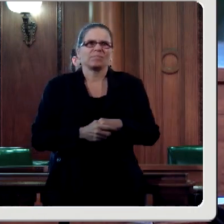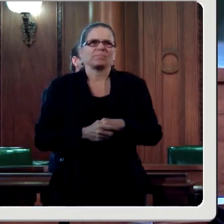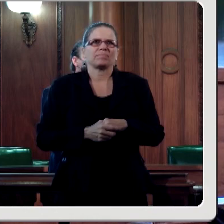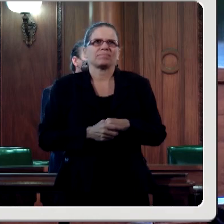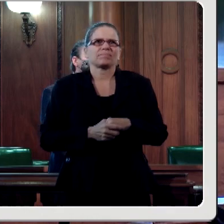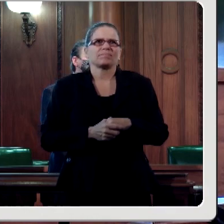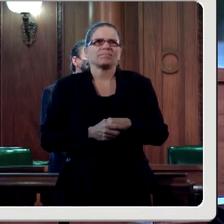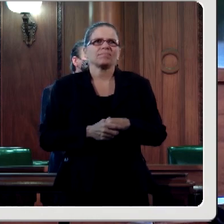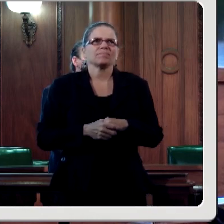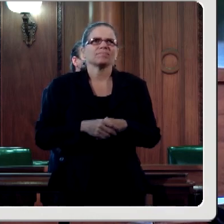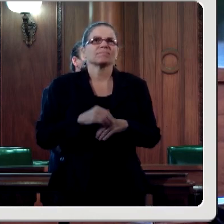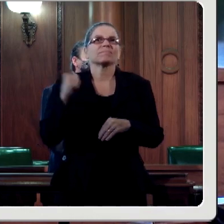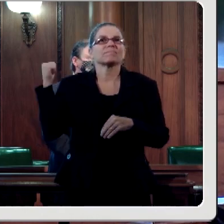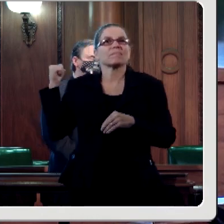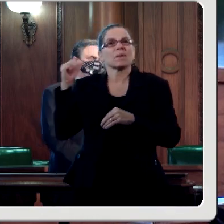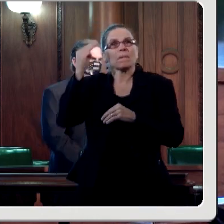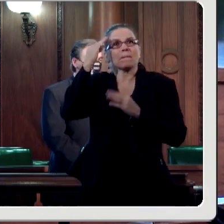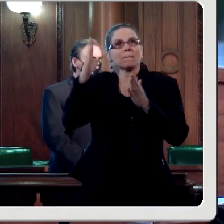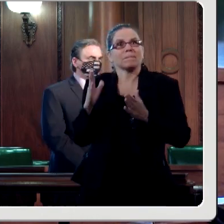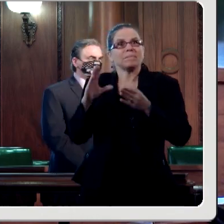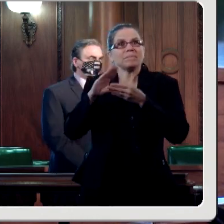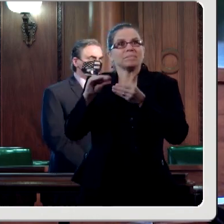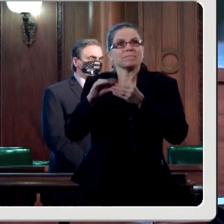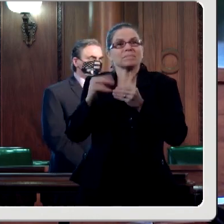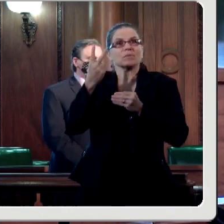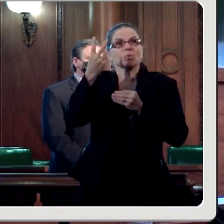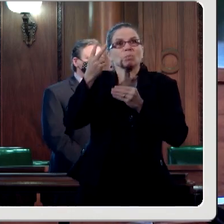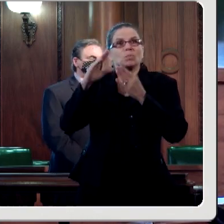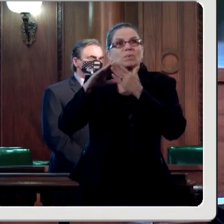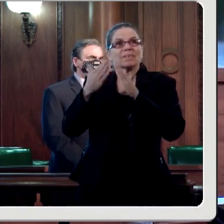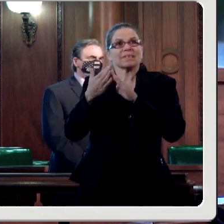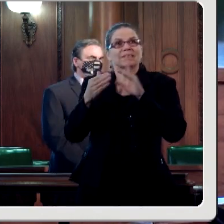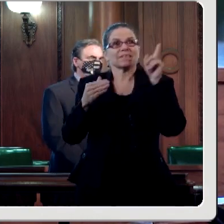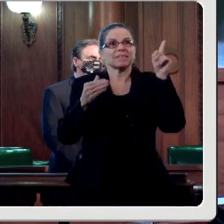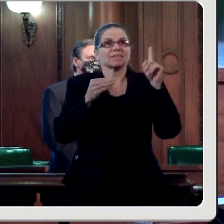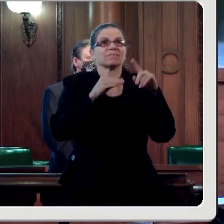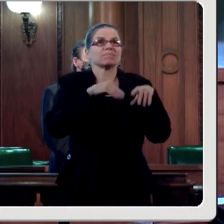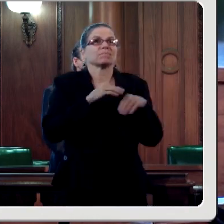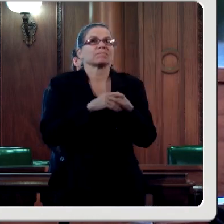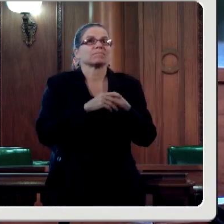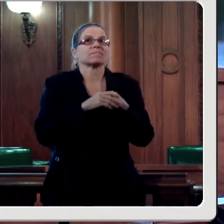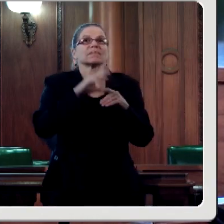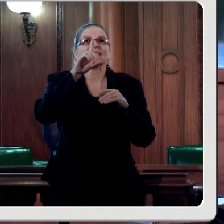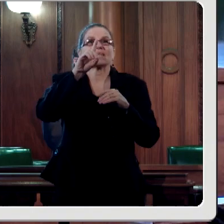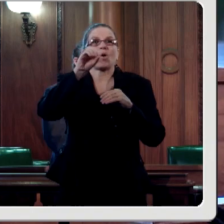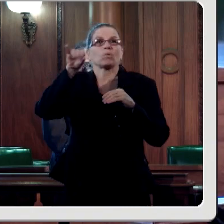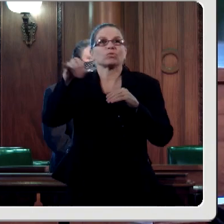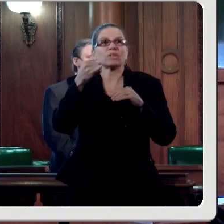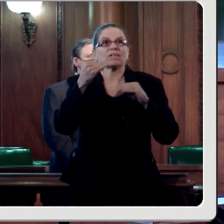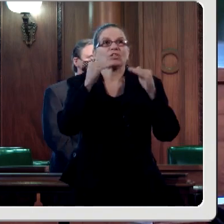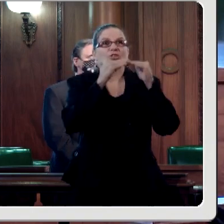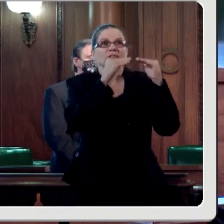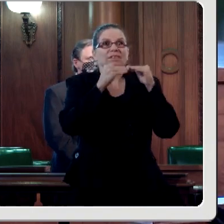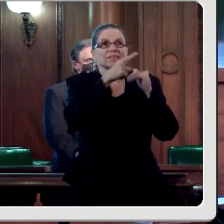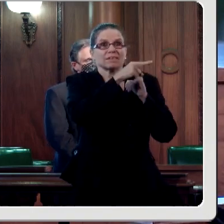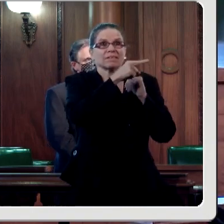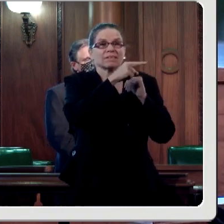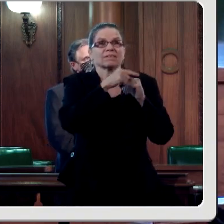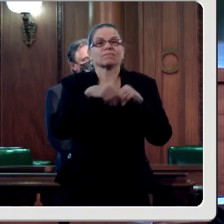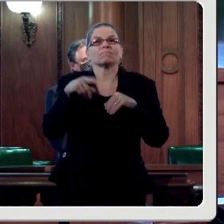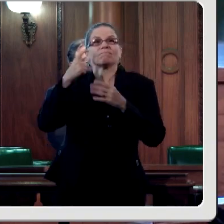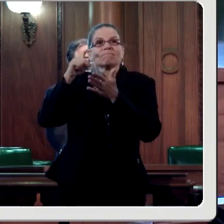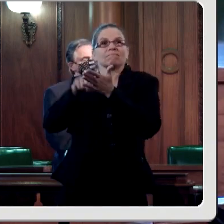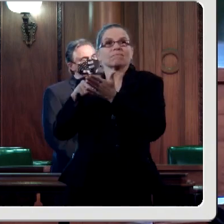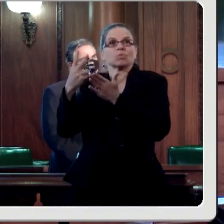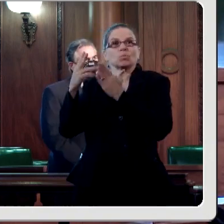that continued body-worn camera programs even throughout COVID. We worked hard. We now have over 400 officers who are outfitted with